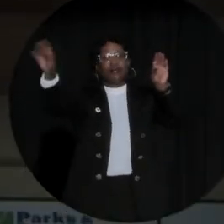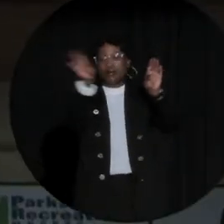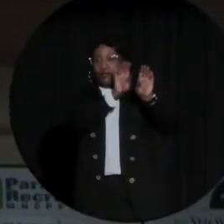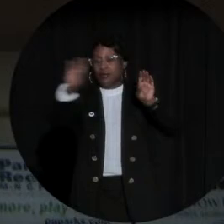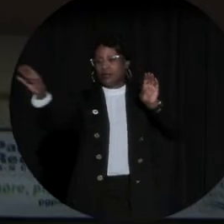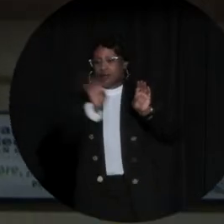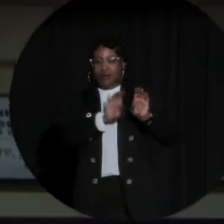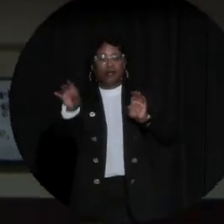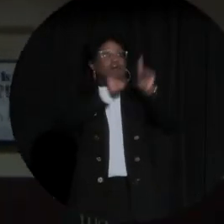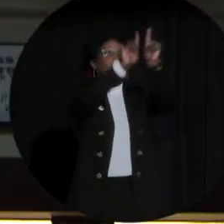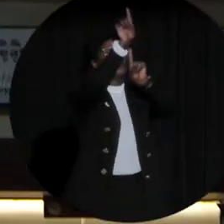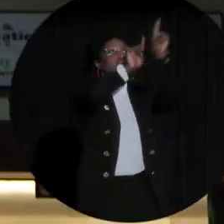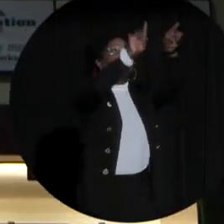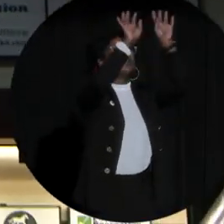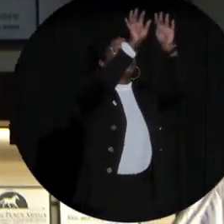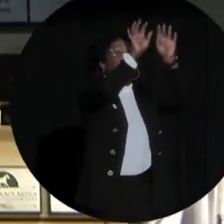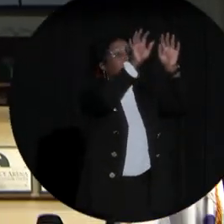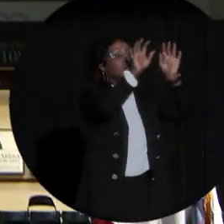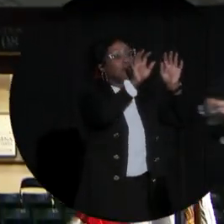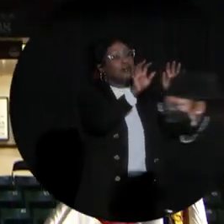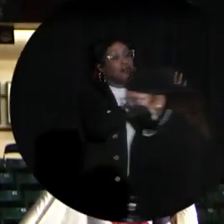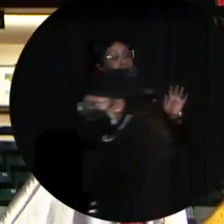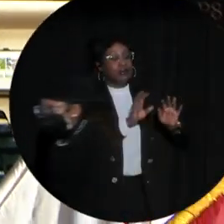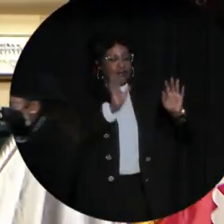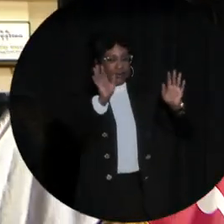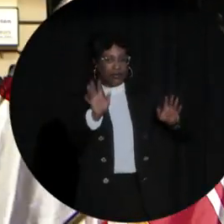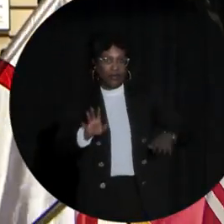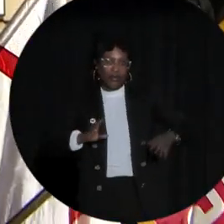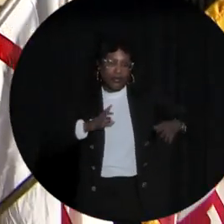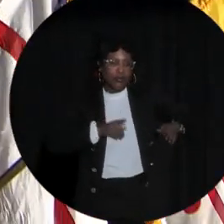bright stars, through whom the